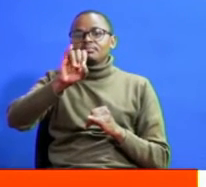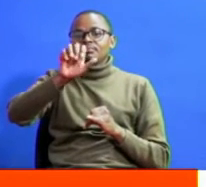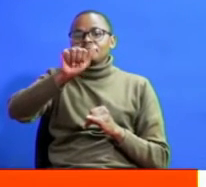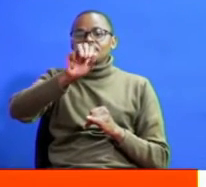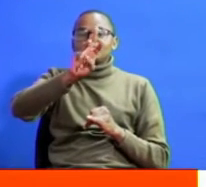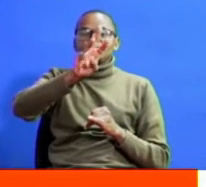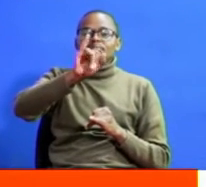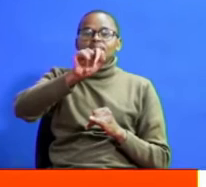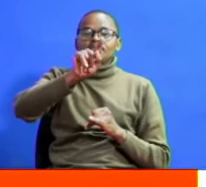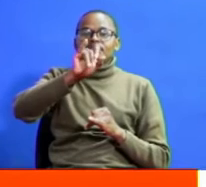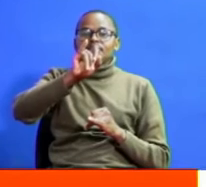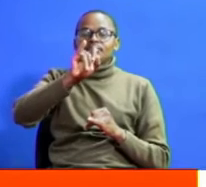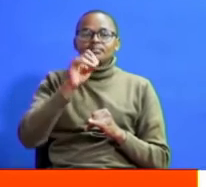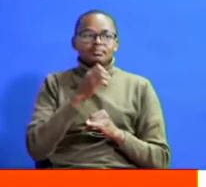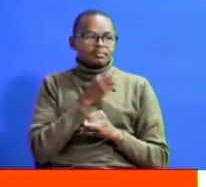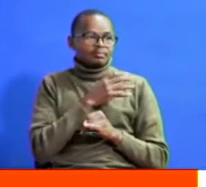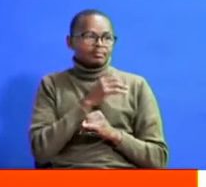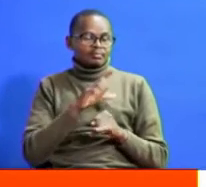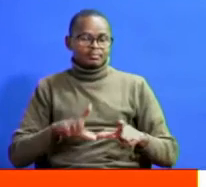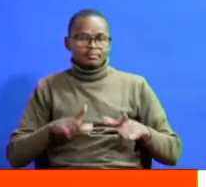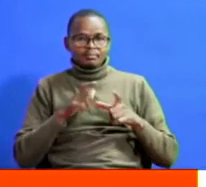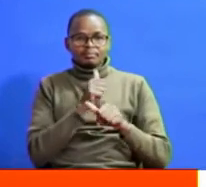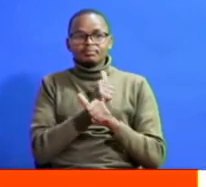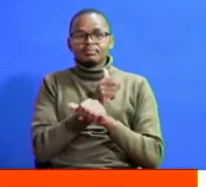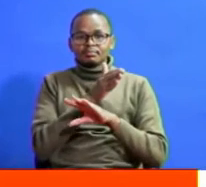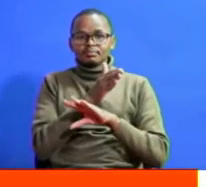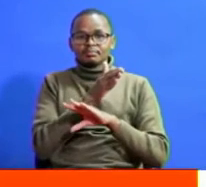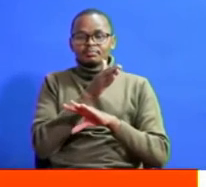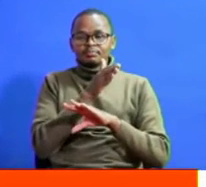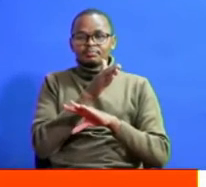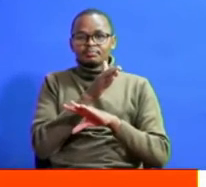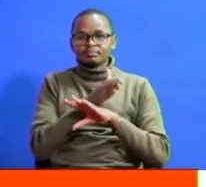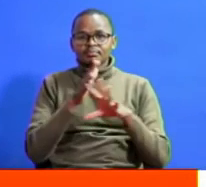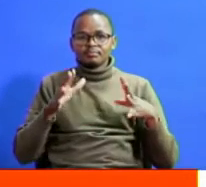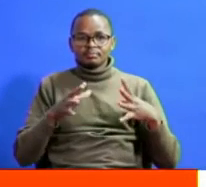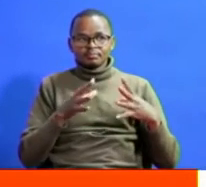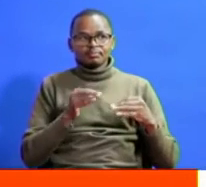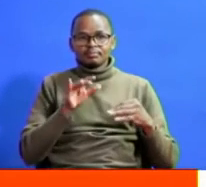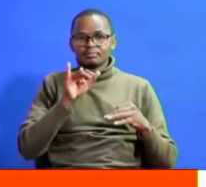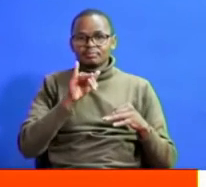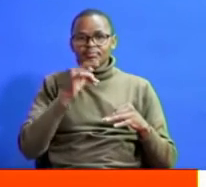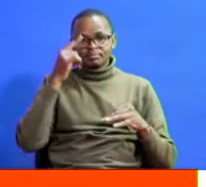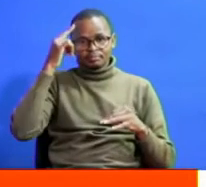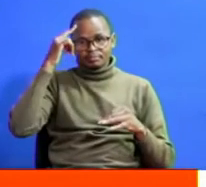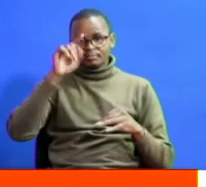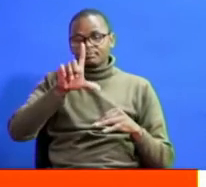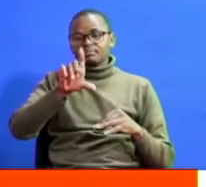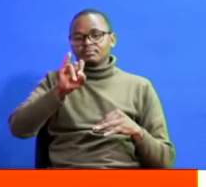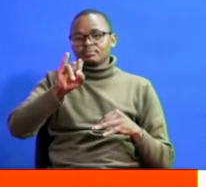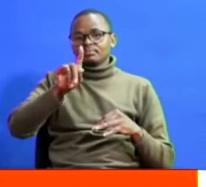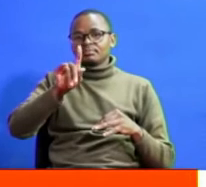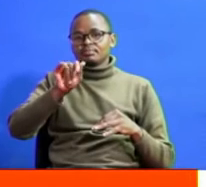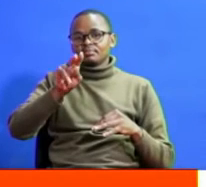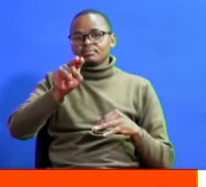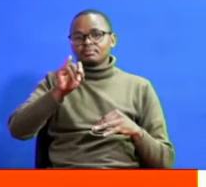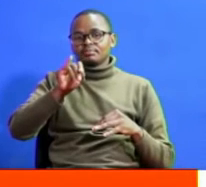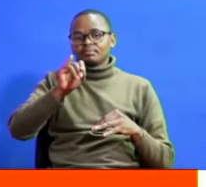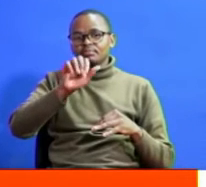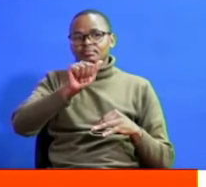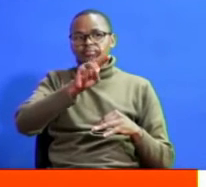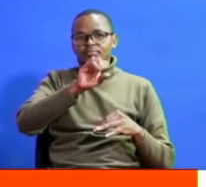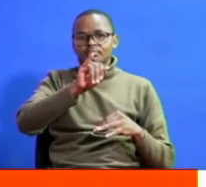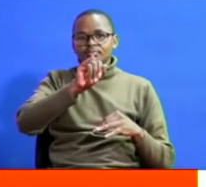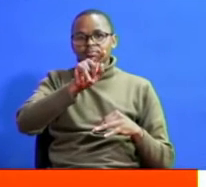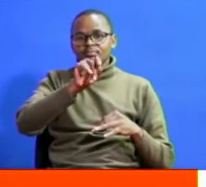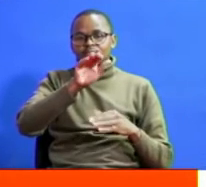Awiti, fears his life is in danger after he was allegedly attacked by goons in Likoni on Wednesday last week. Awiti has